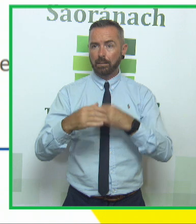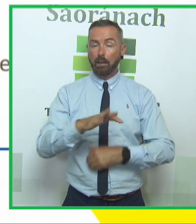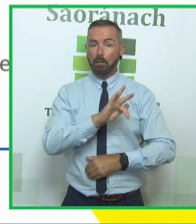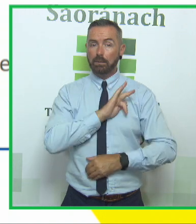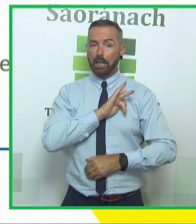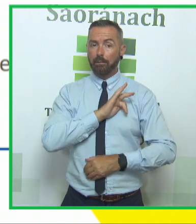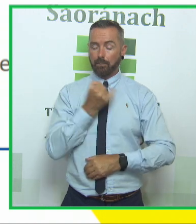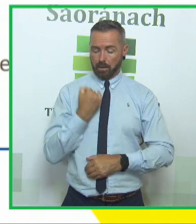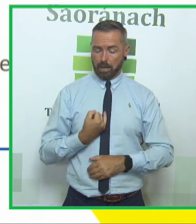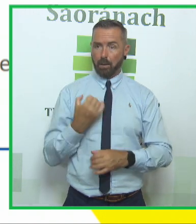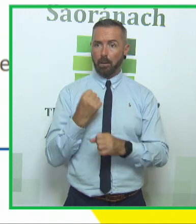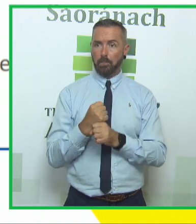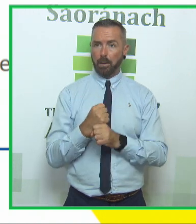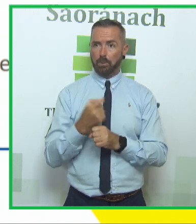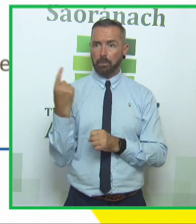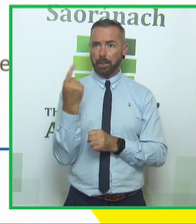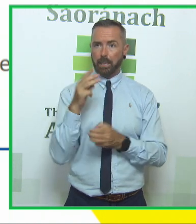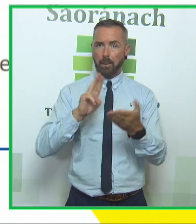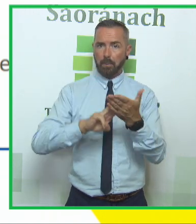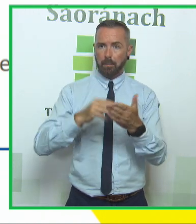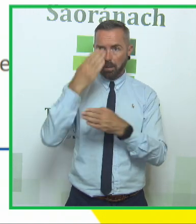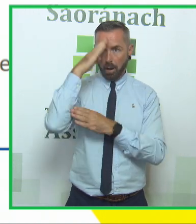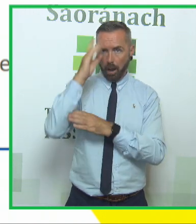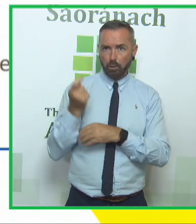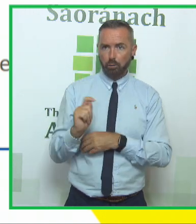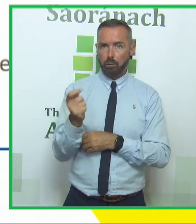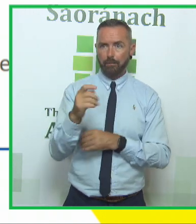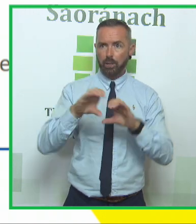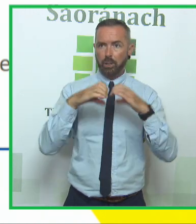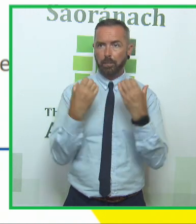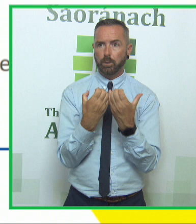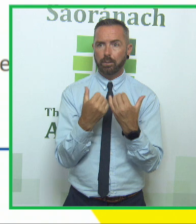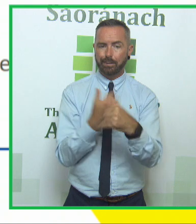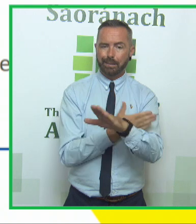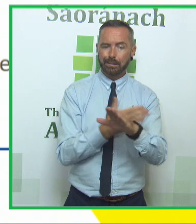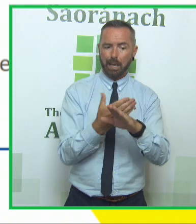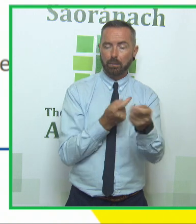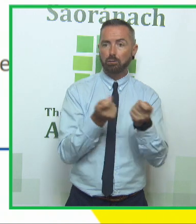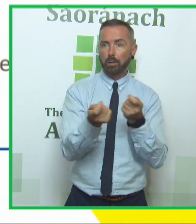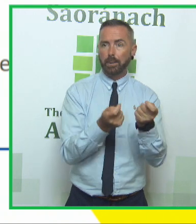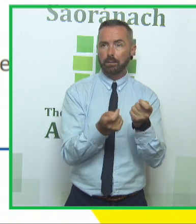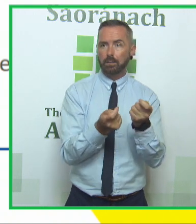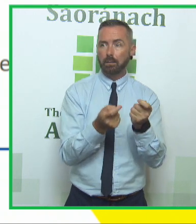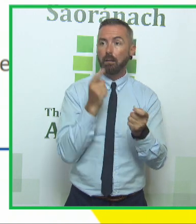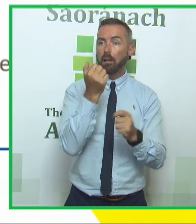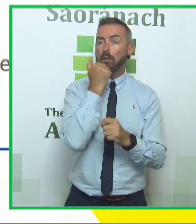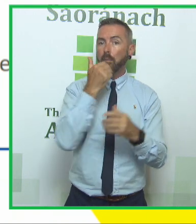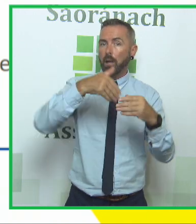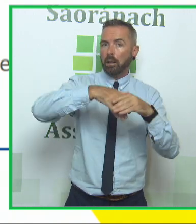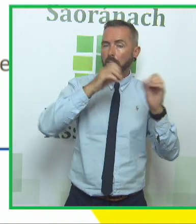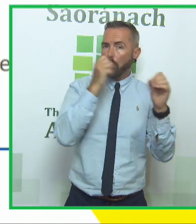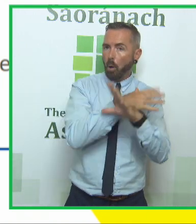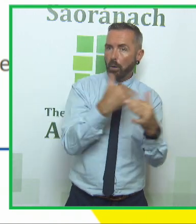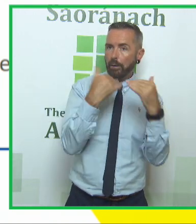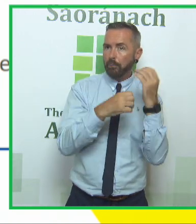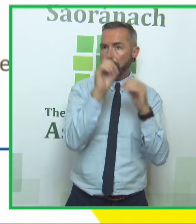as being a member of the Irish traveller community, and they commenced drug treatment. Now, these figures have been included in all of the slides